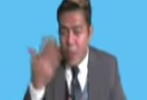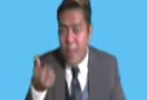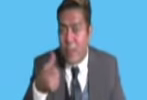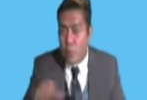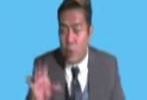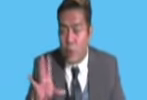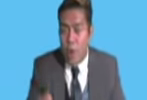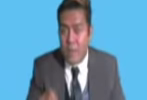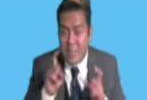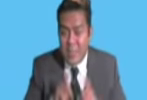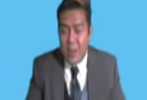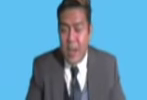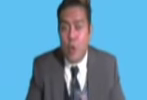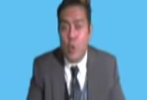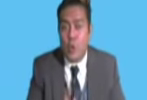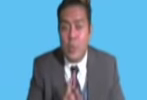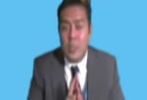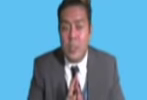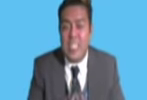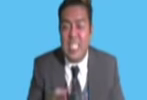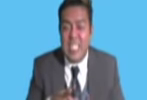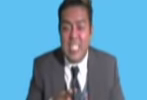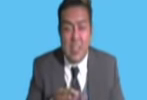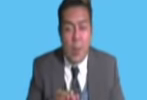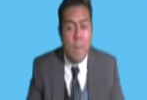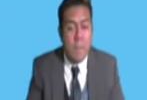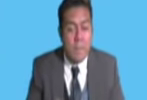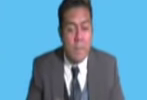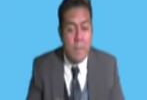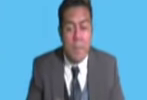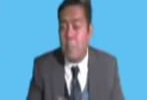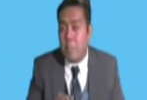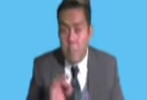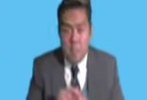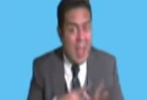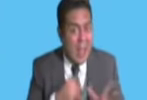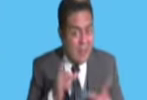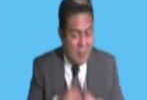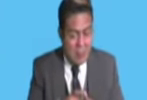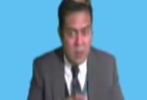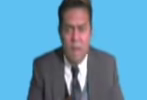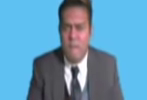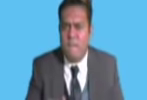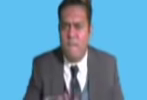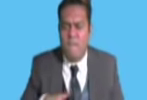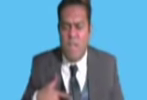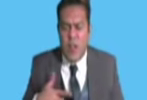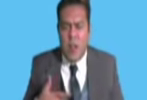of sustainable, reusable sanitary products so that our young girls feel proud to be girls